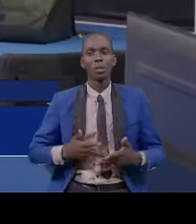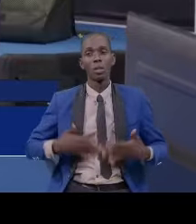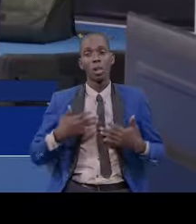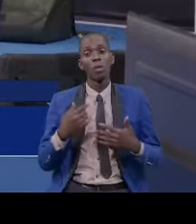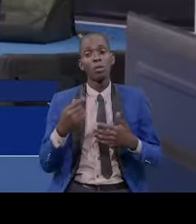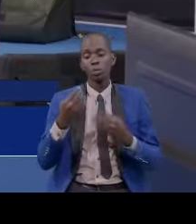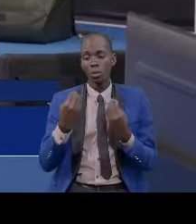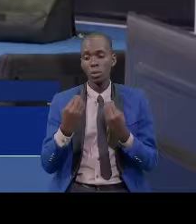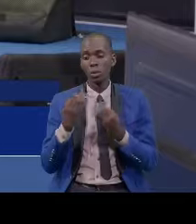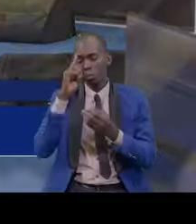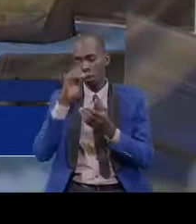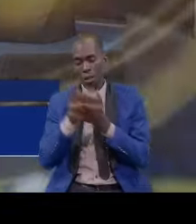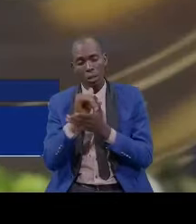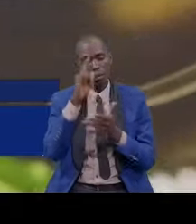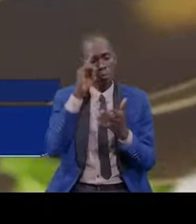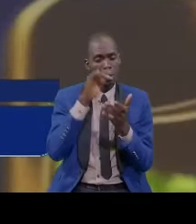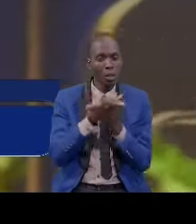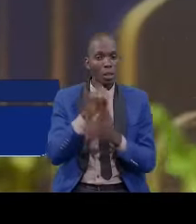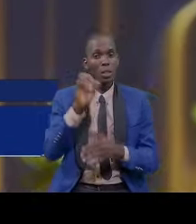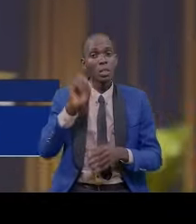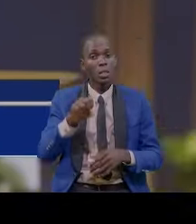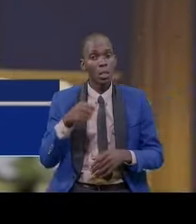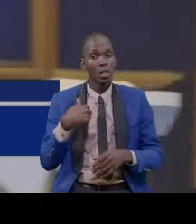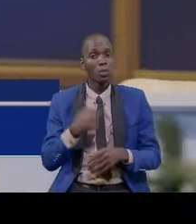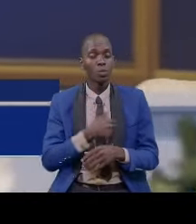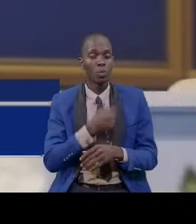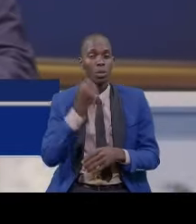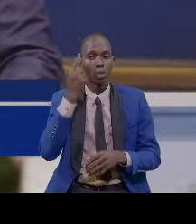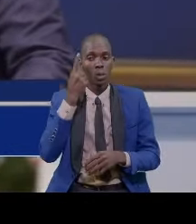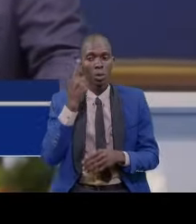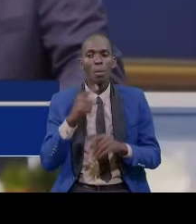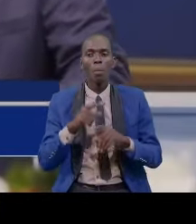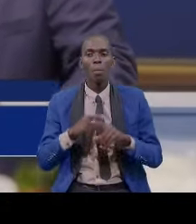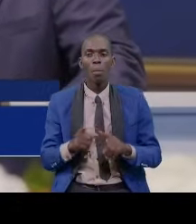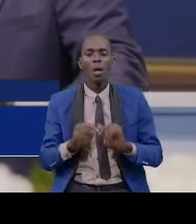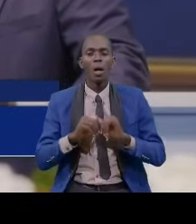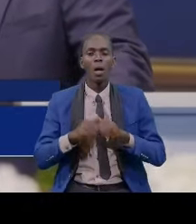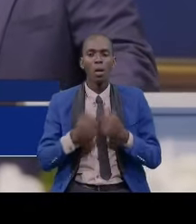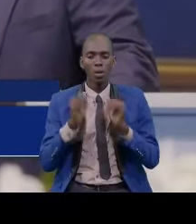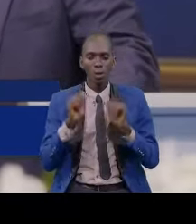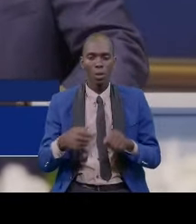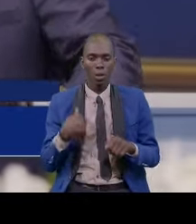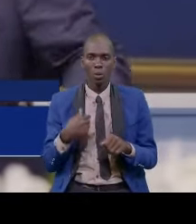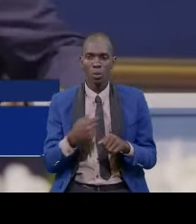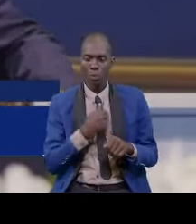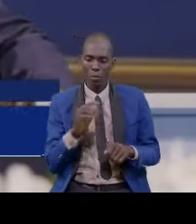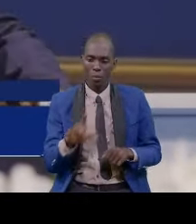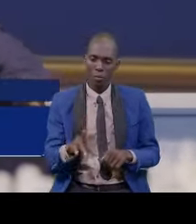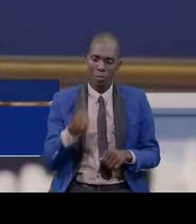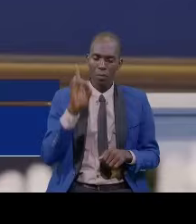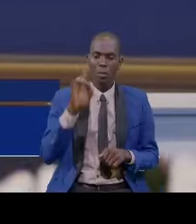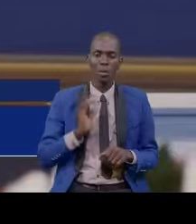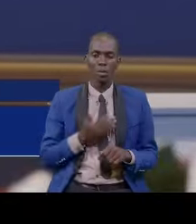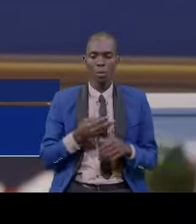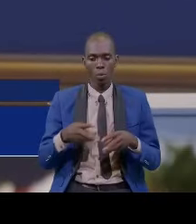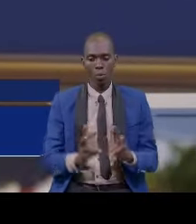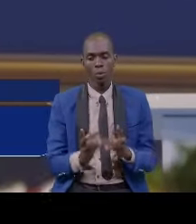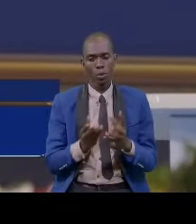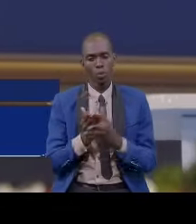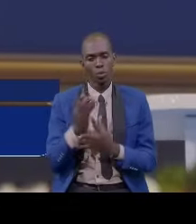vision will end up in division. He has said the reason behind CMI, the reason behind